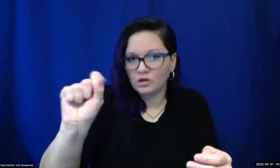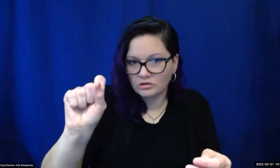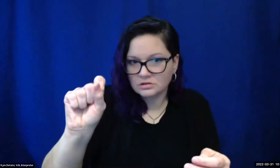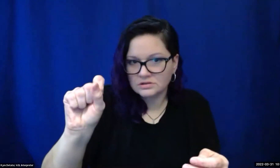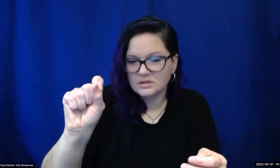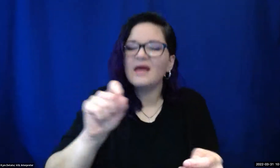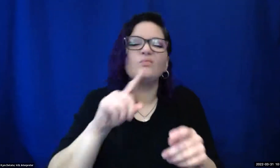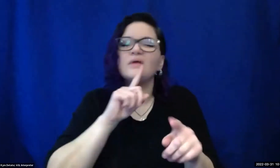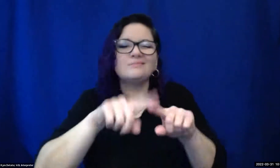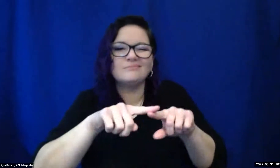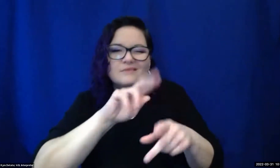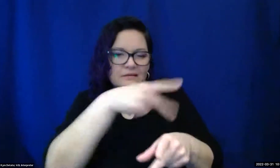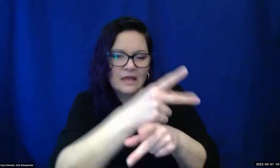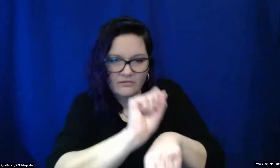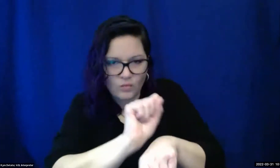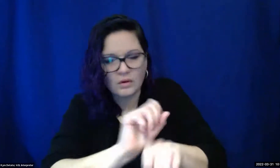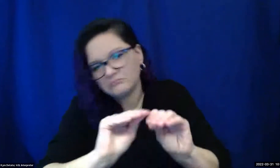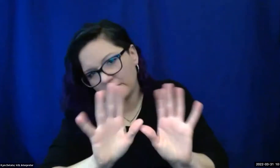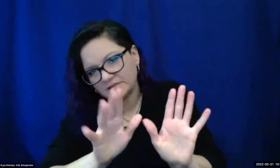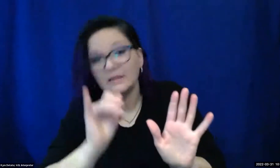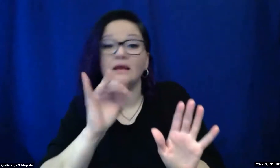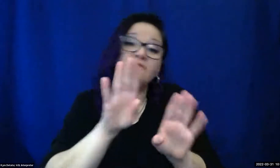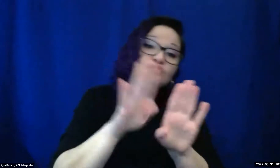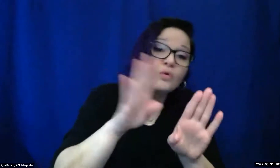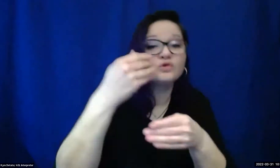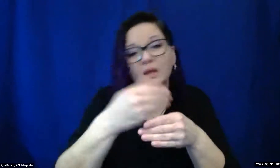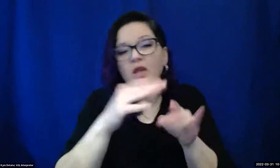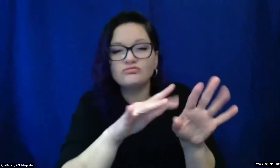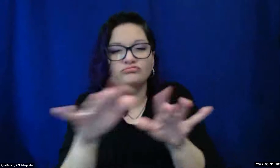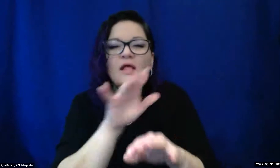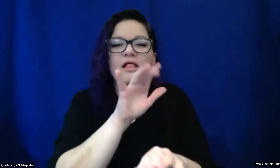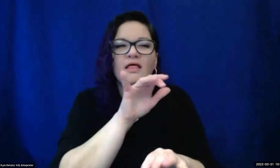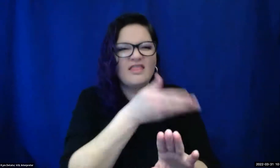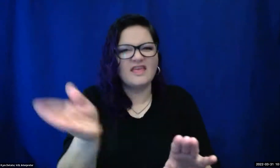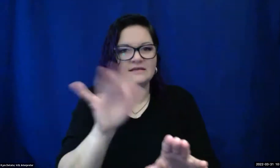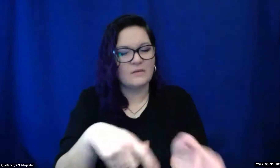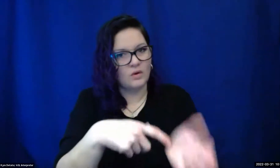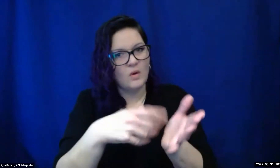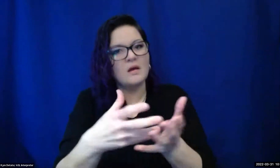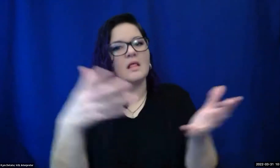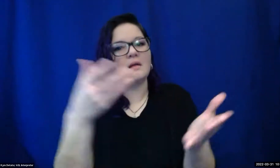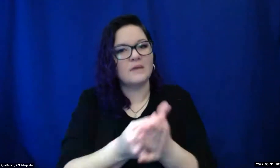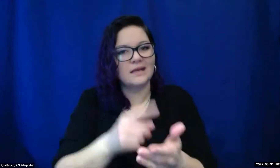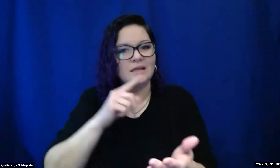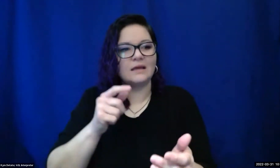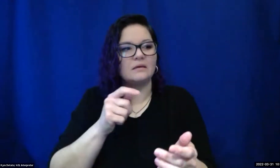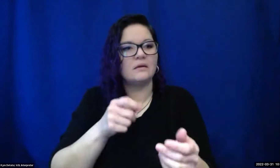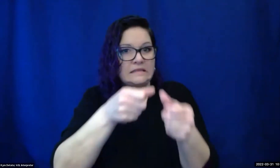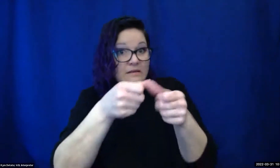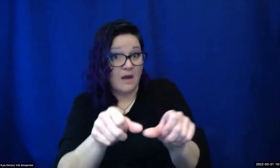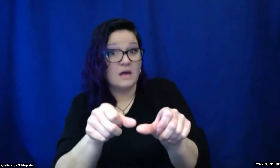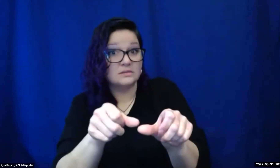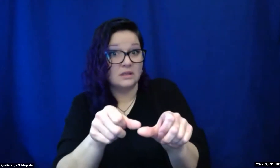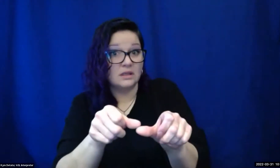depending on the type of work, obviously. If it's doors and windows and things that require a substantial deposit, maybe